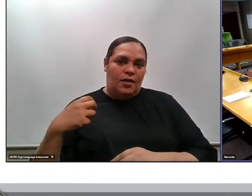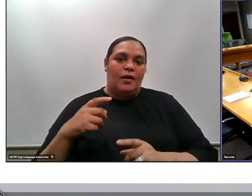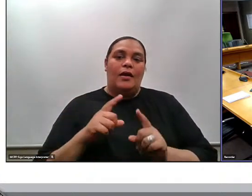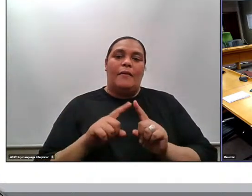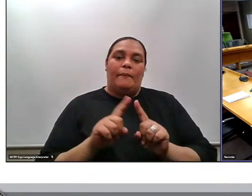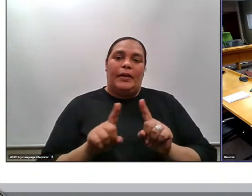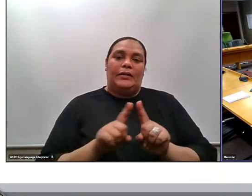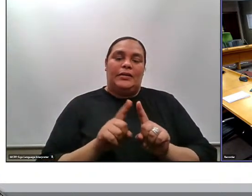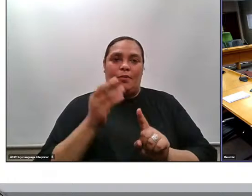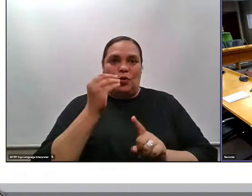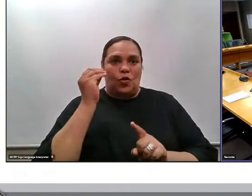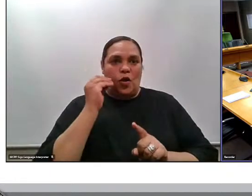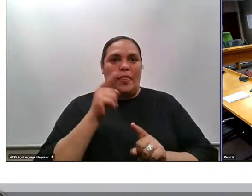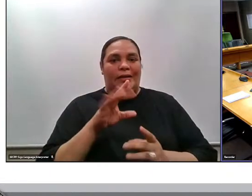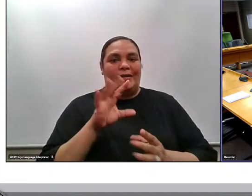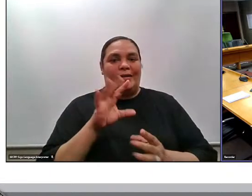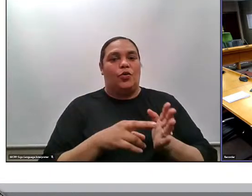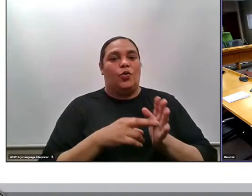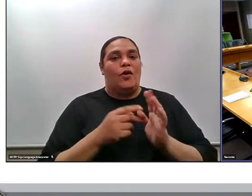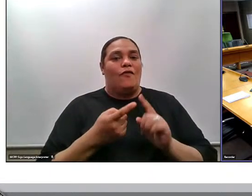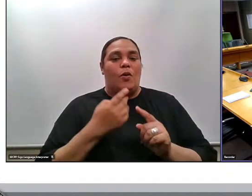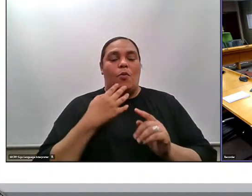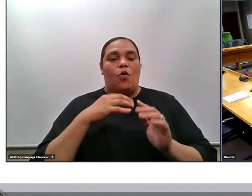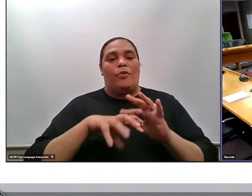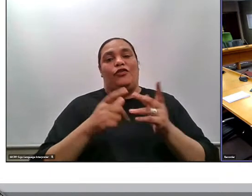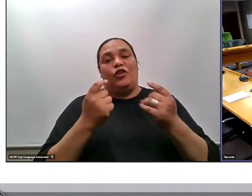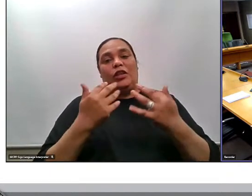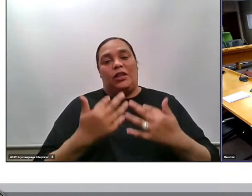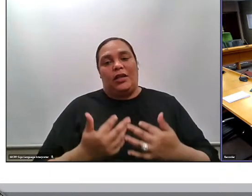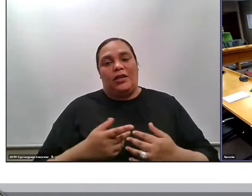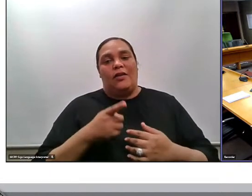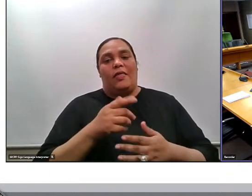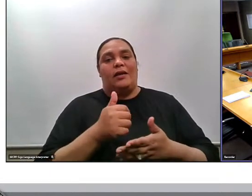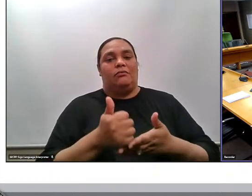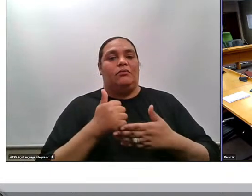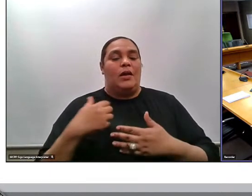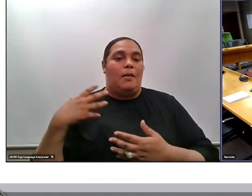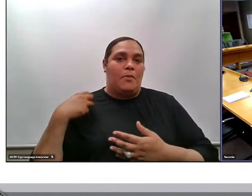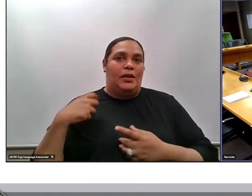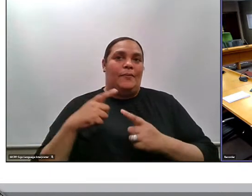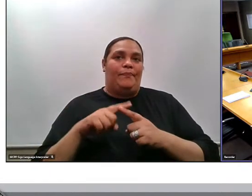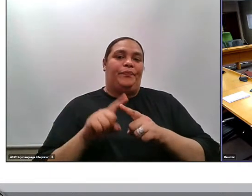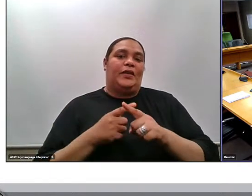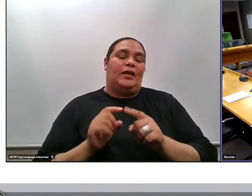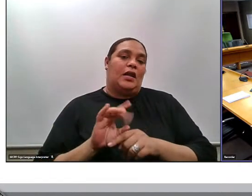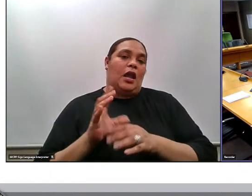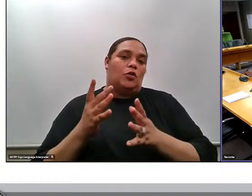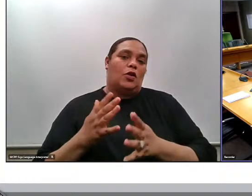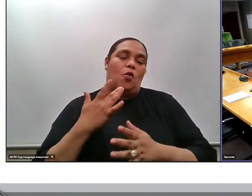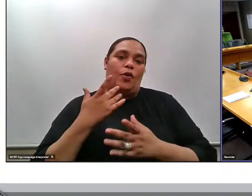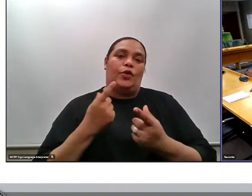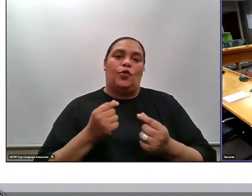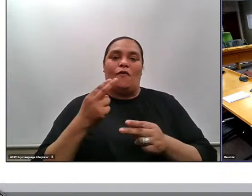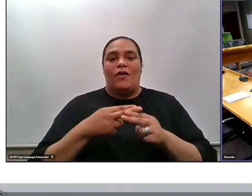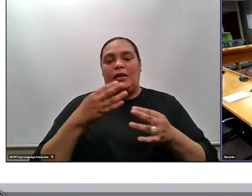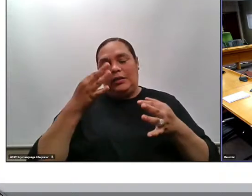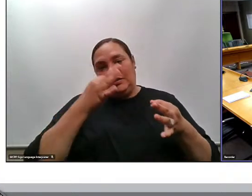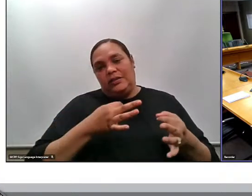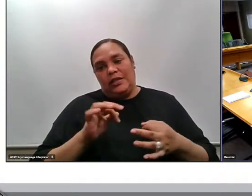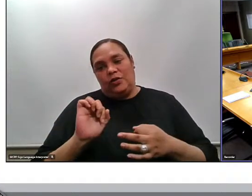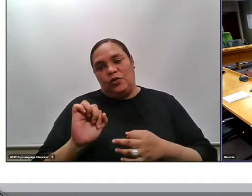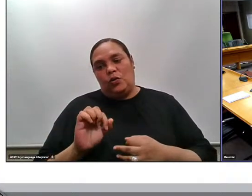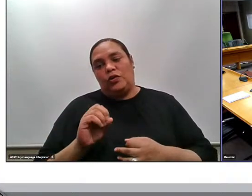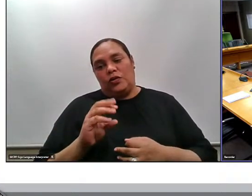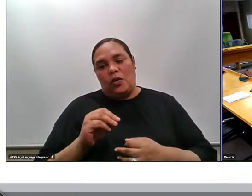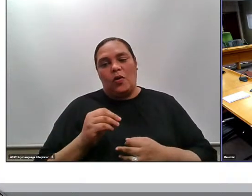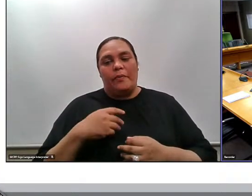just to note, this was a specific request from Provincial Treasury, which assisted the Minister and Executive Council when they made their final decision. So